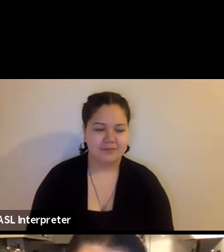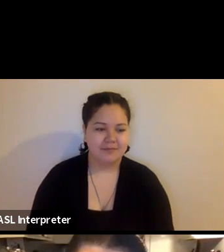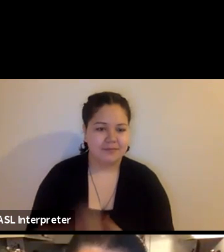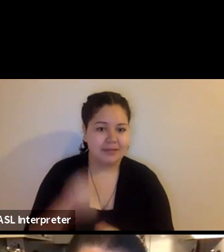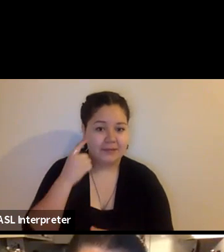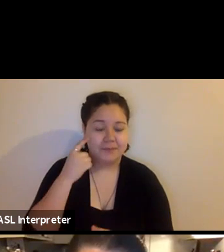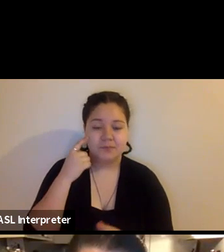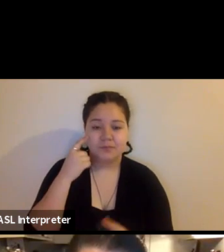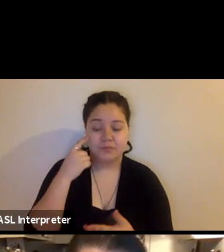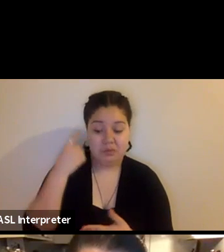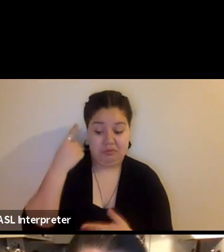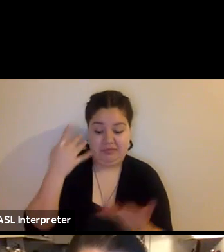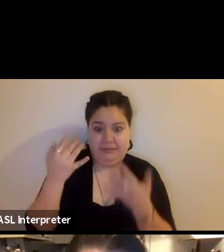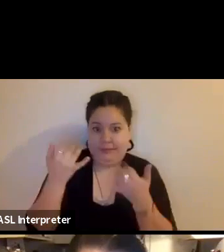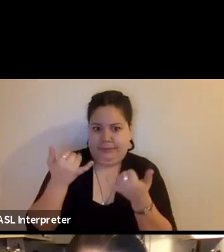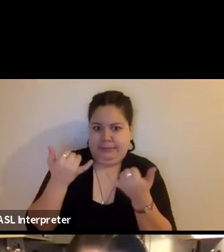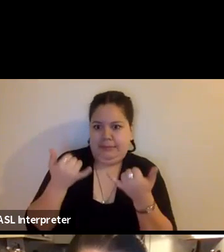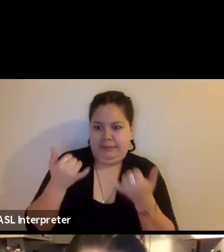various degrees of